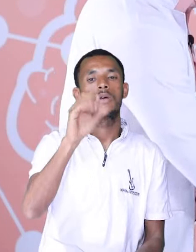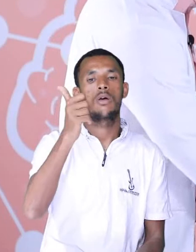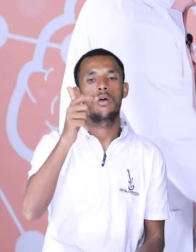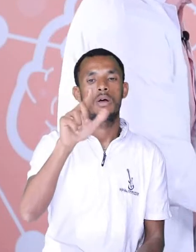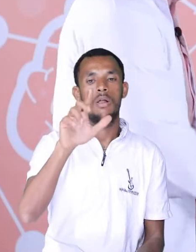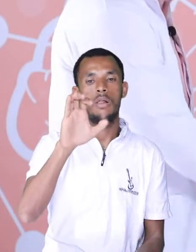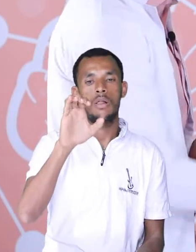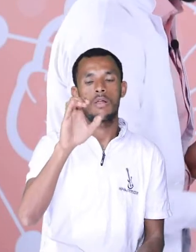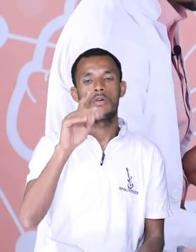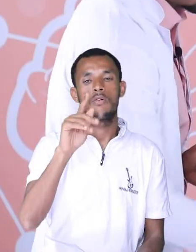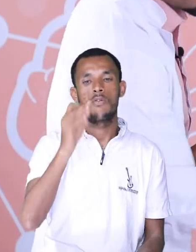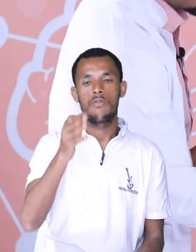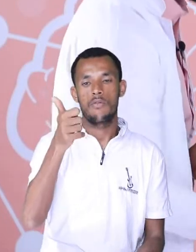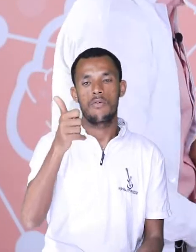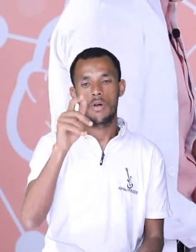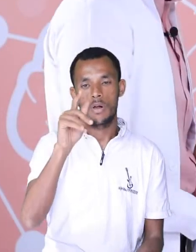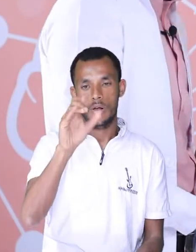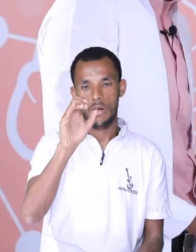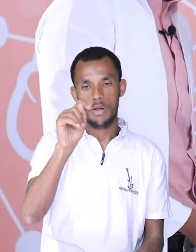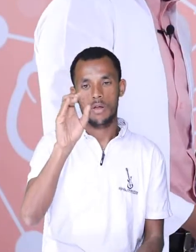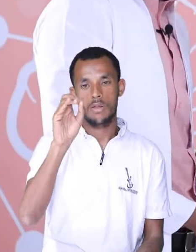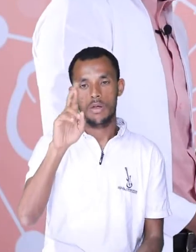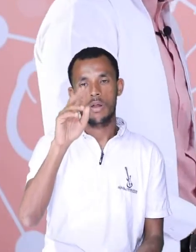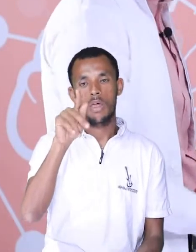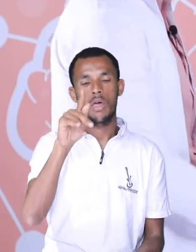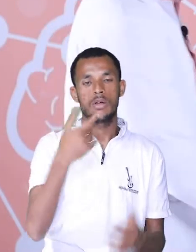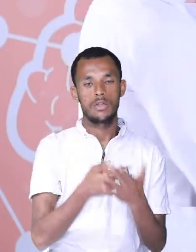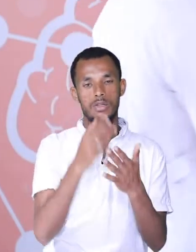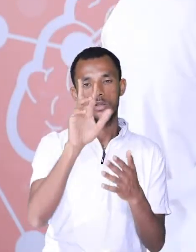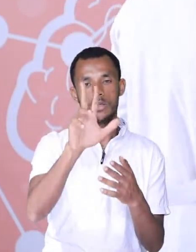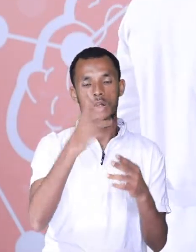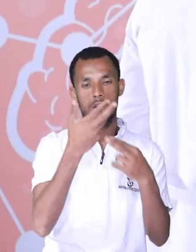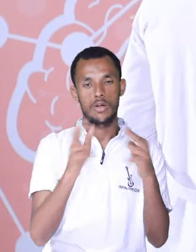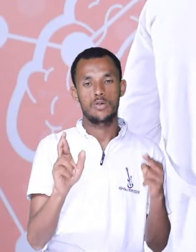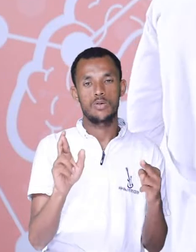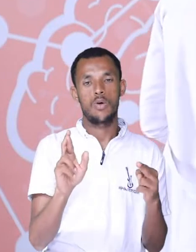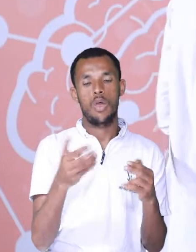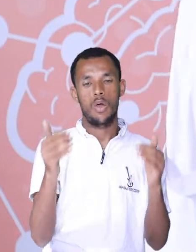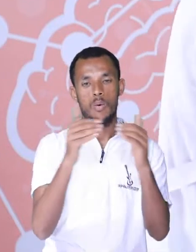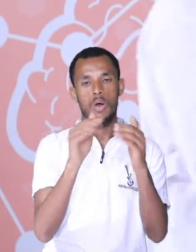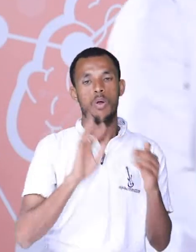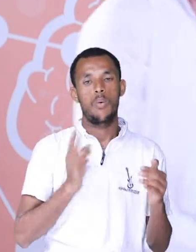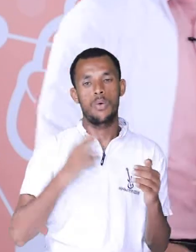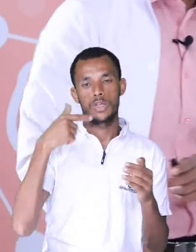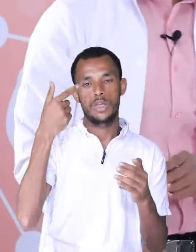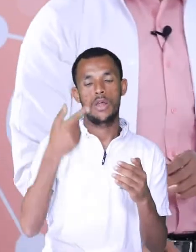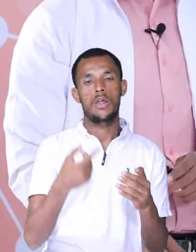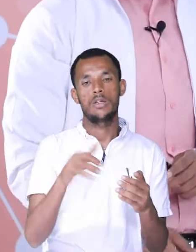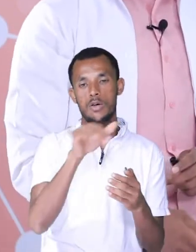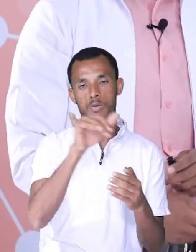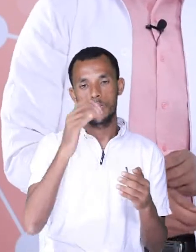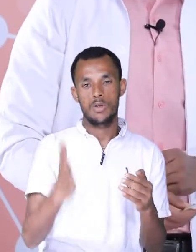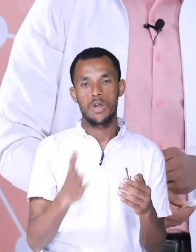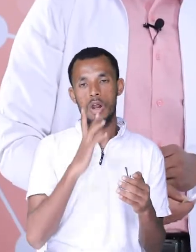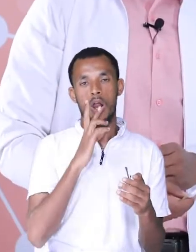factor K. If these three ratios are equal, then we can say it is their corresponding